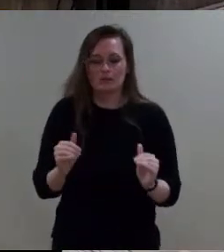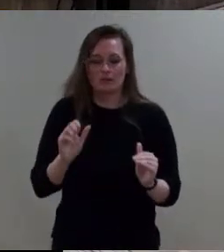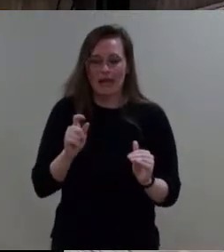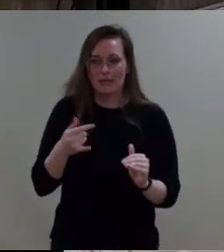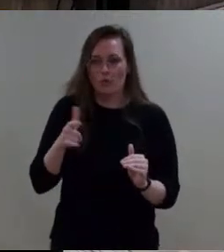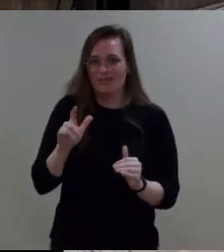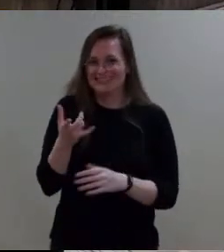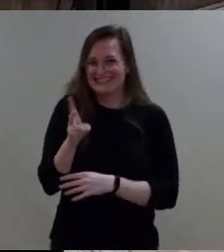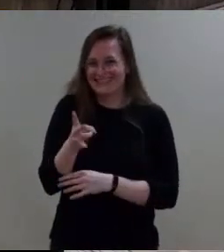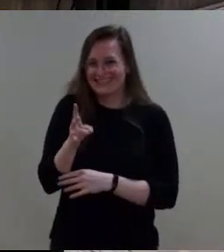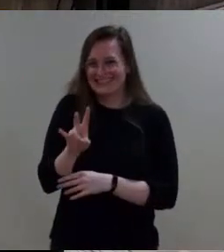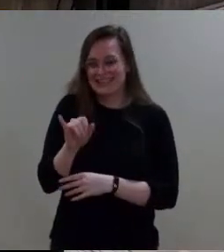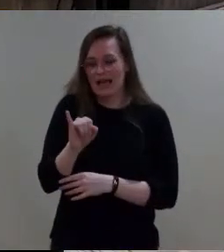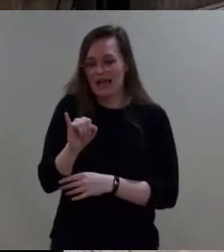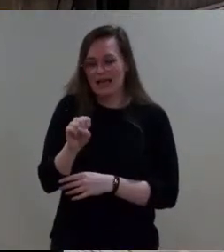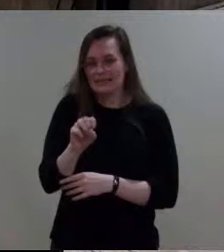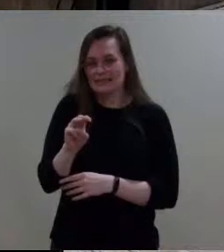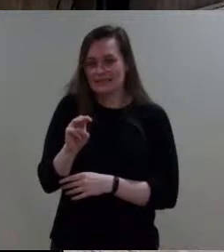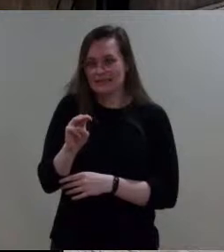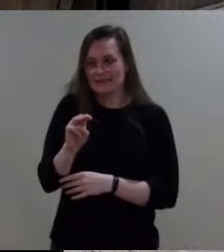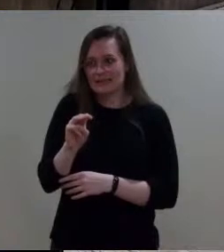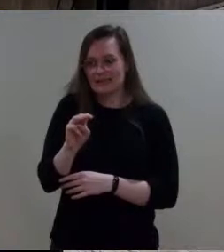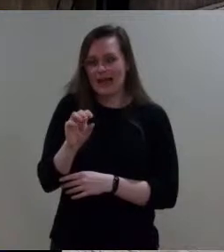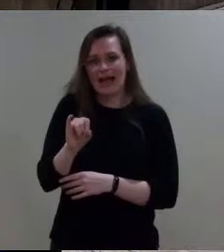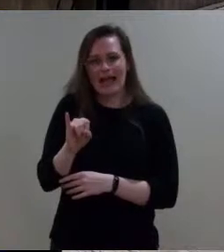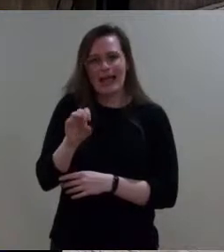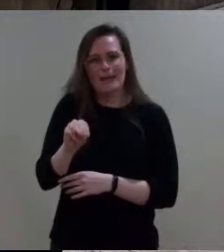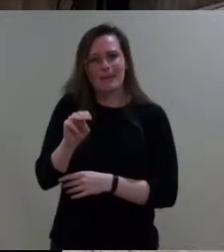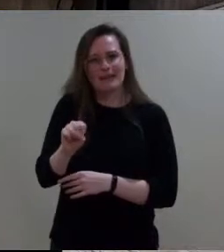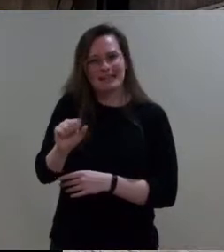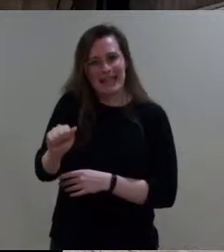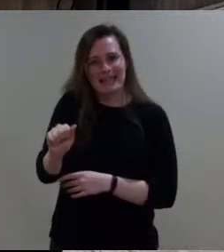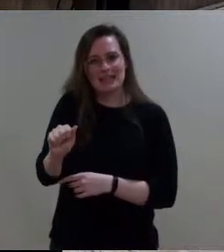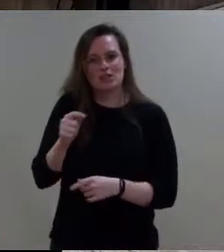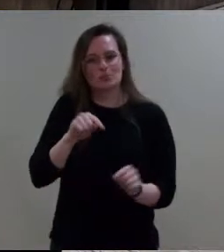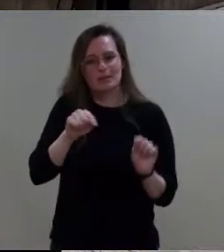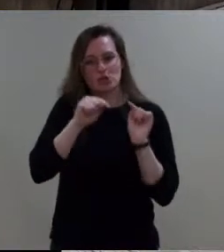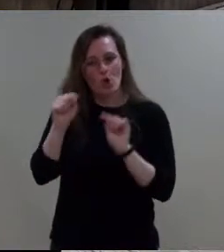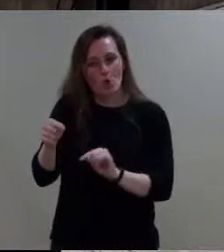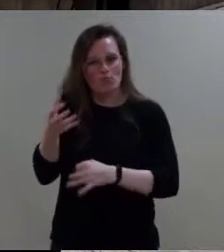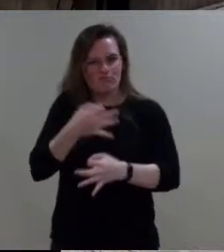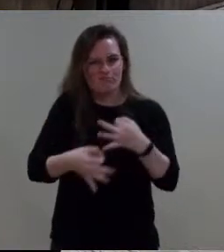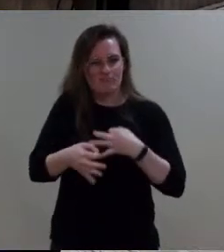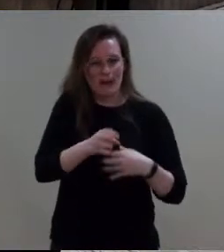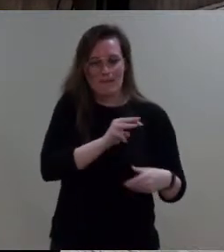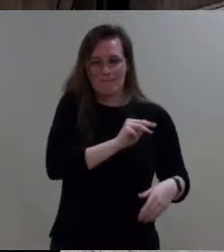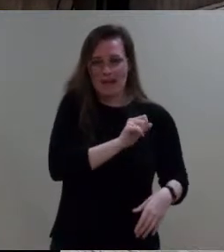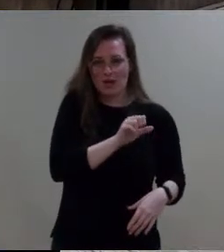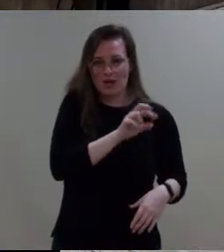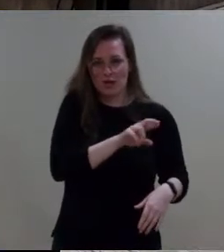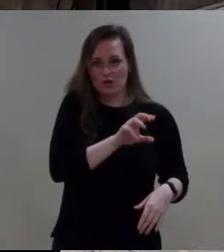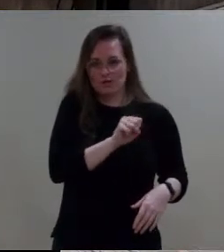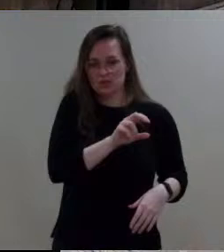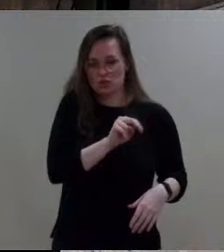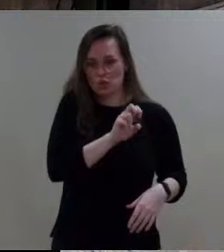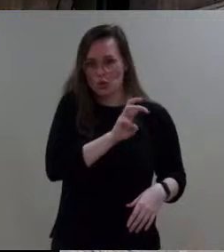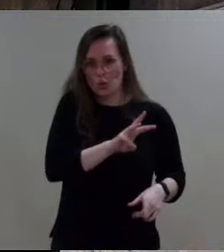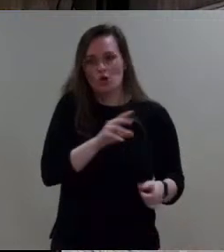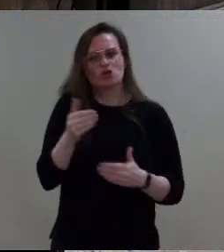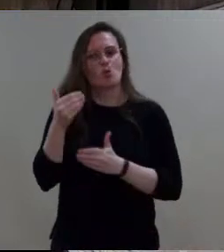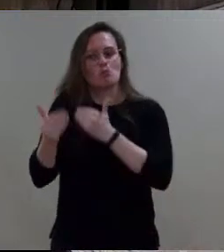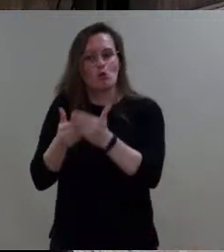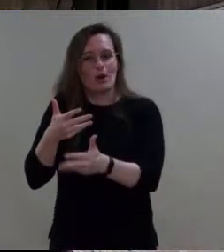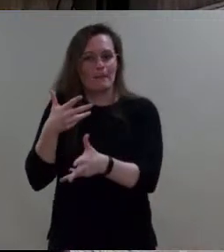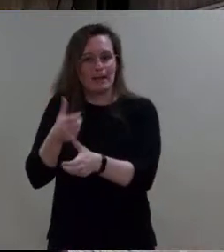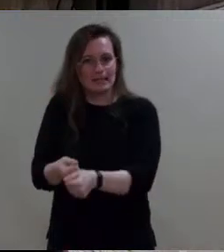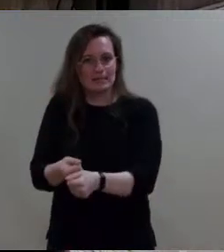was IMSA. I attended that on behalf of Mayor Snow. There were progress updates, updates from Valley